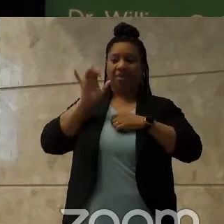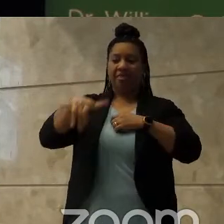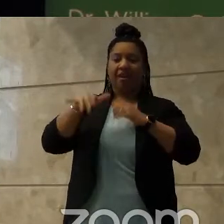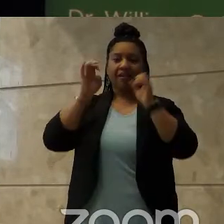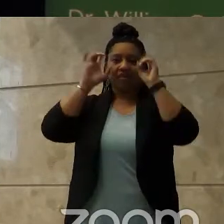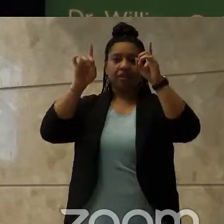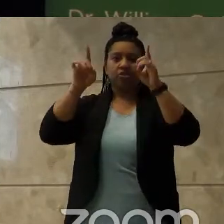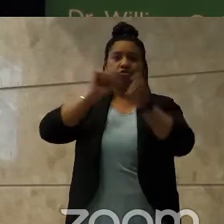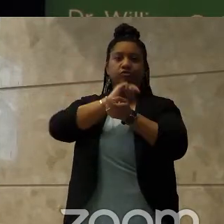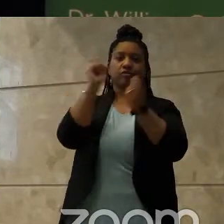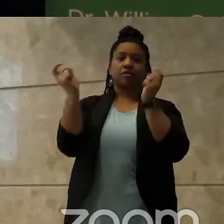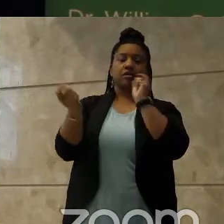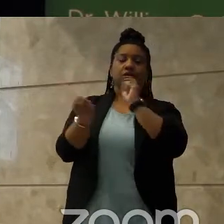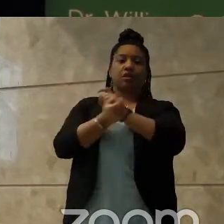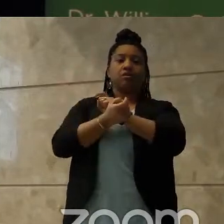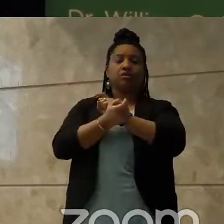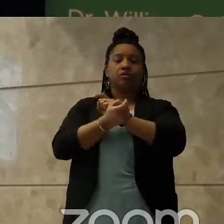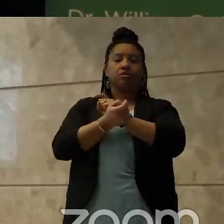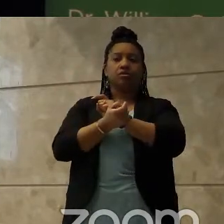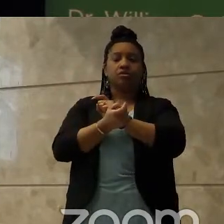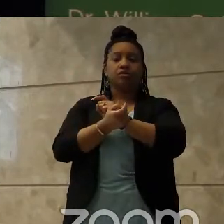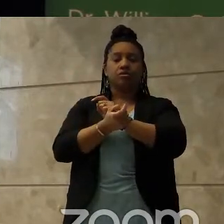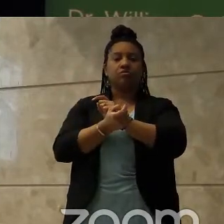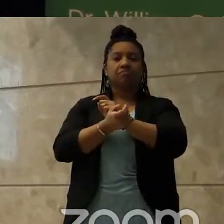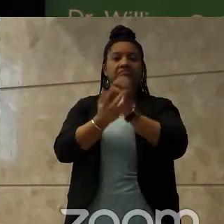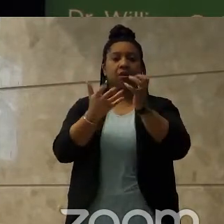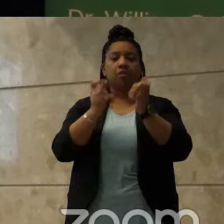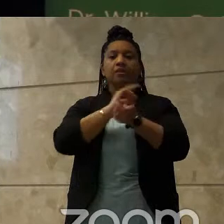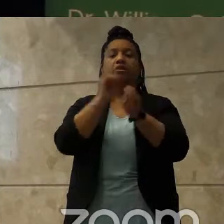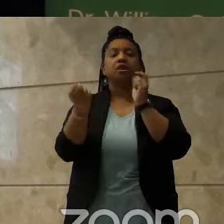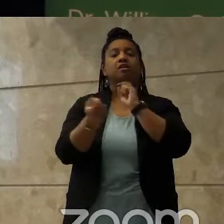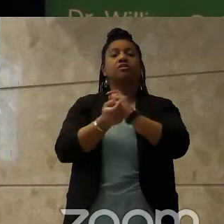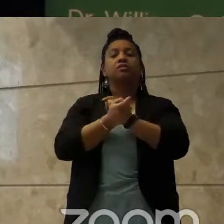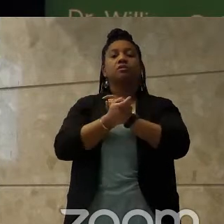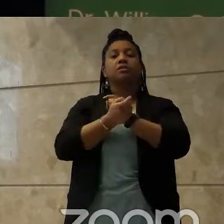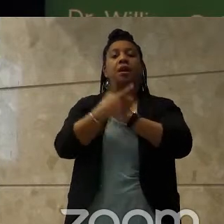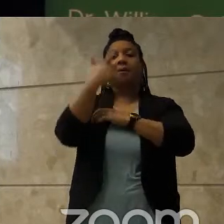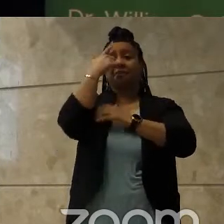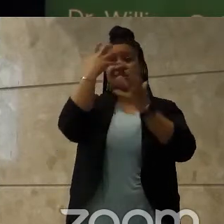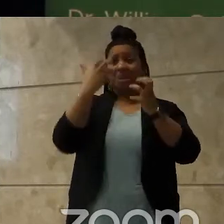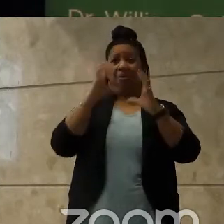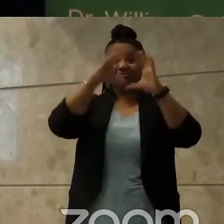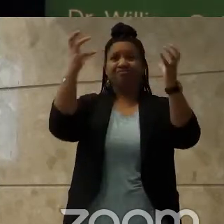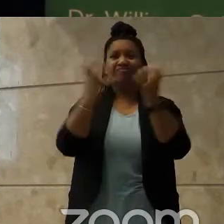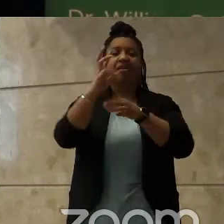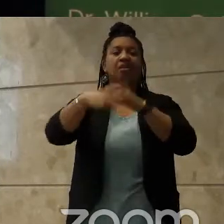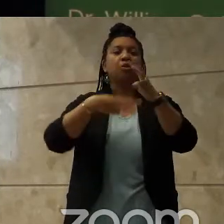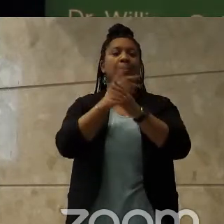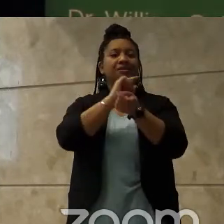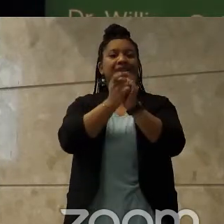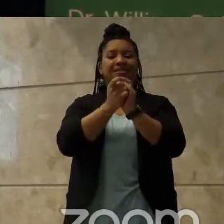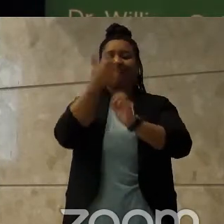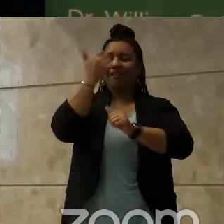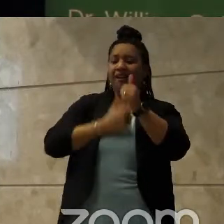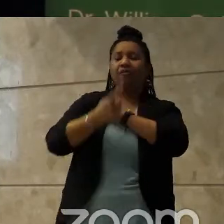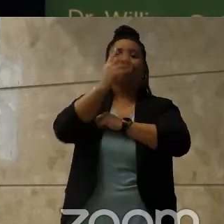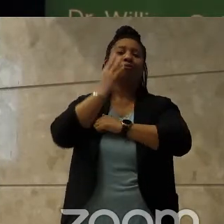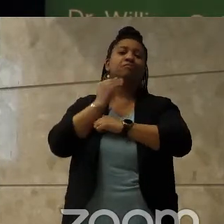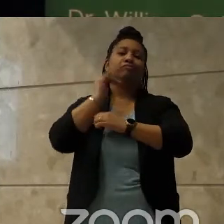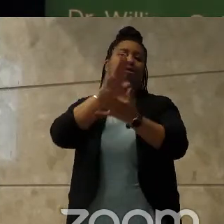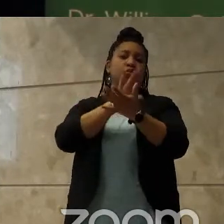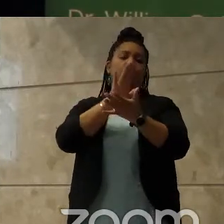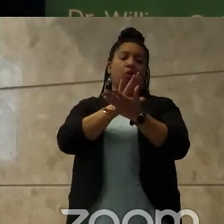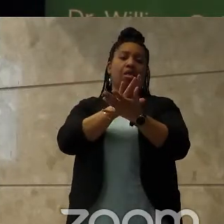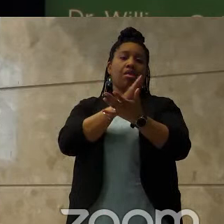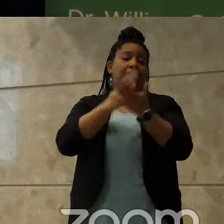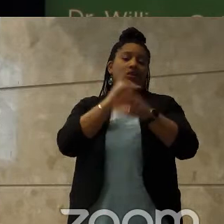change. I want it to change because I want the world to change. Everyone has to go through schools, some